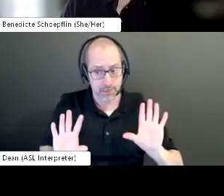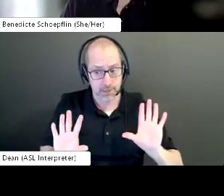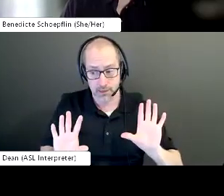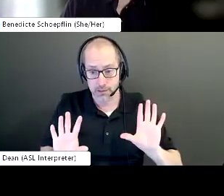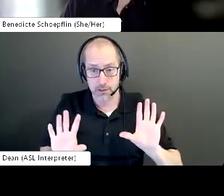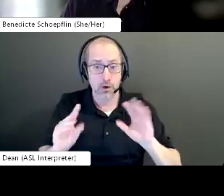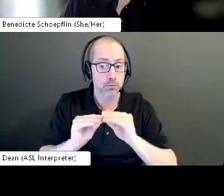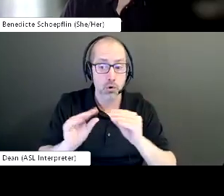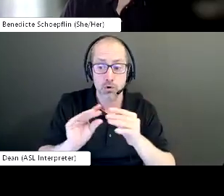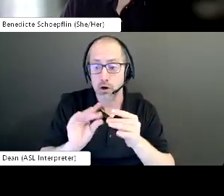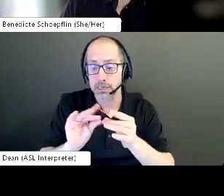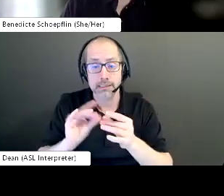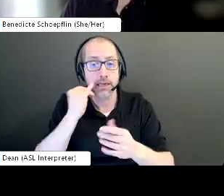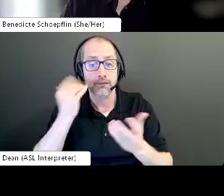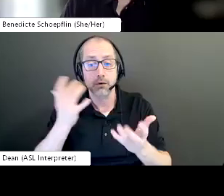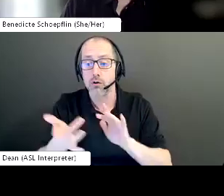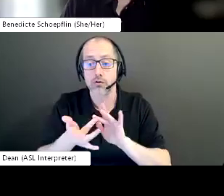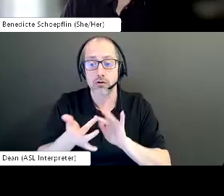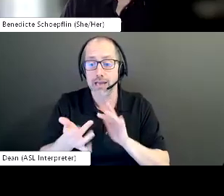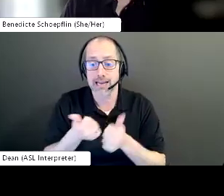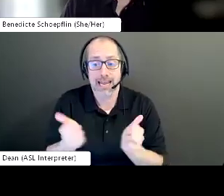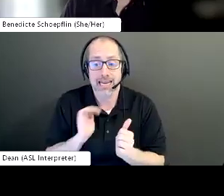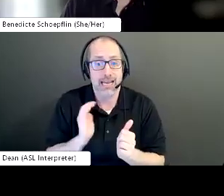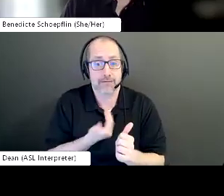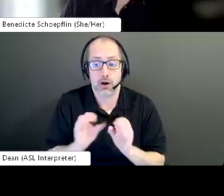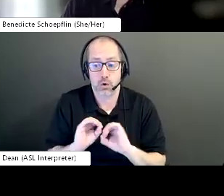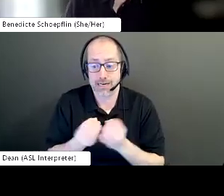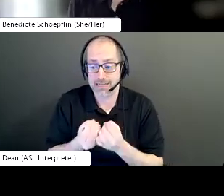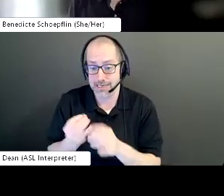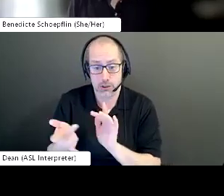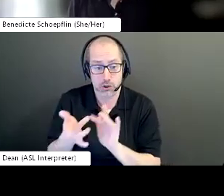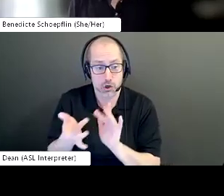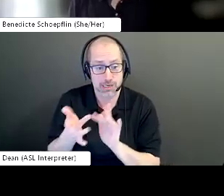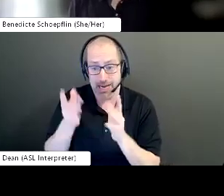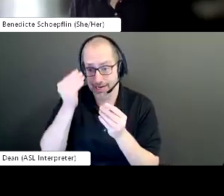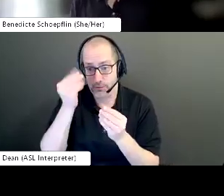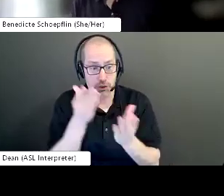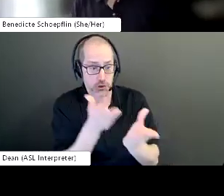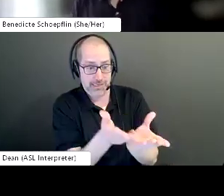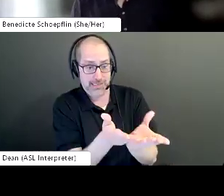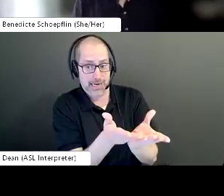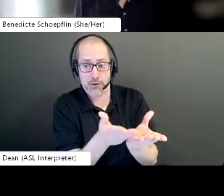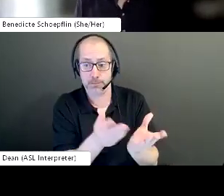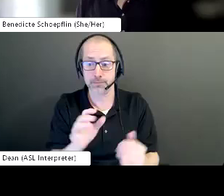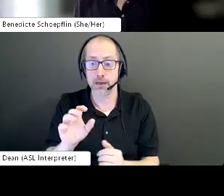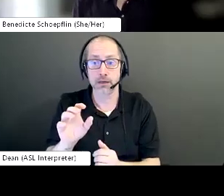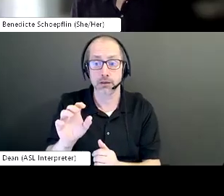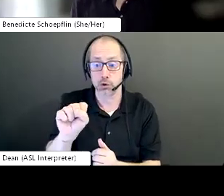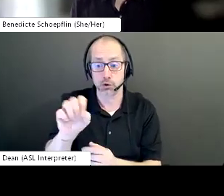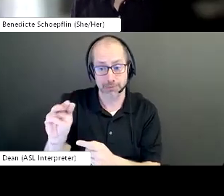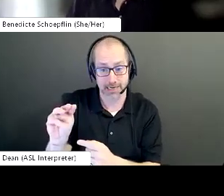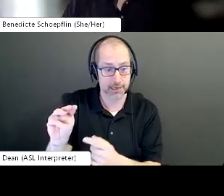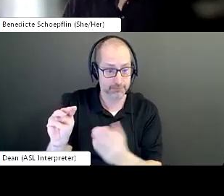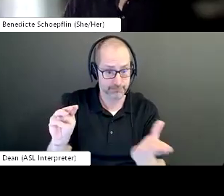to reach out to either one of our organizations, our contact information is there, or social media, you can catch us there as well. So Benedict, any